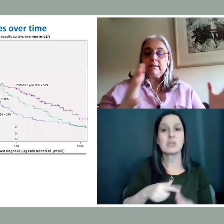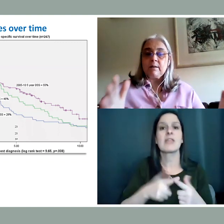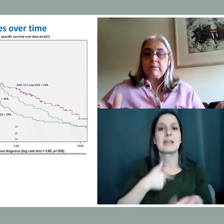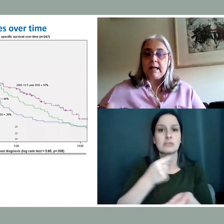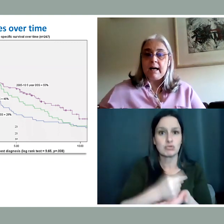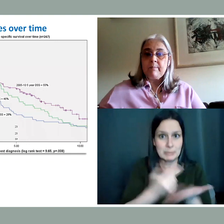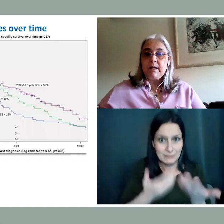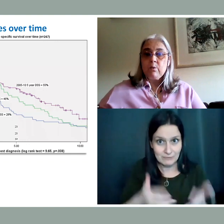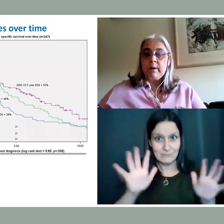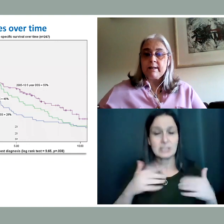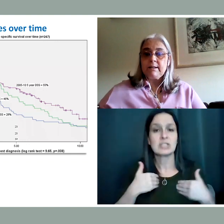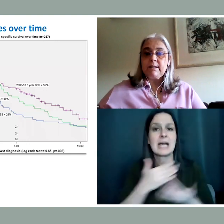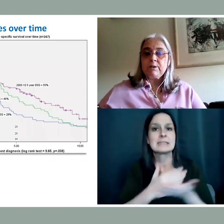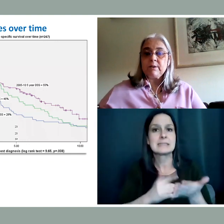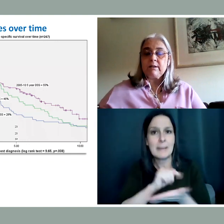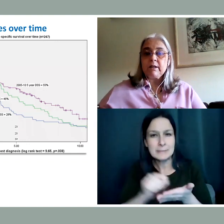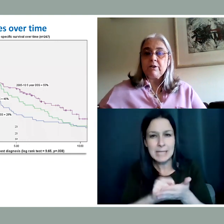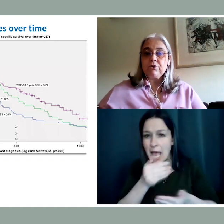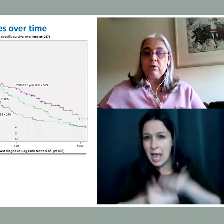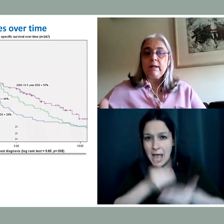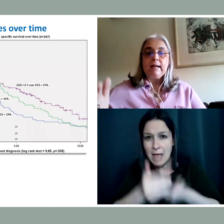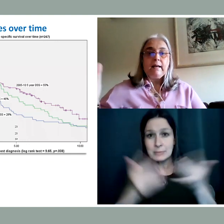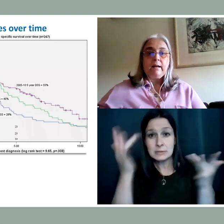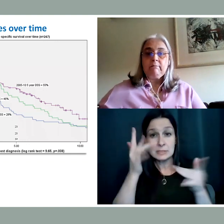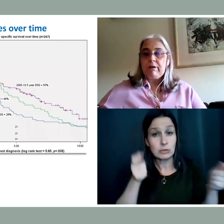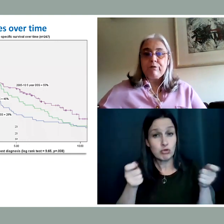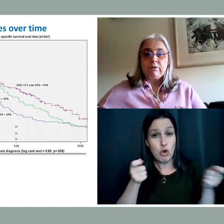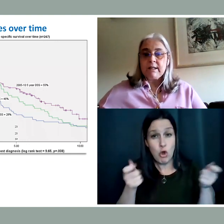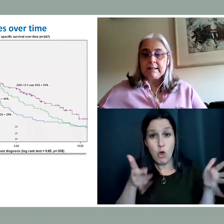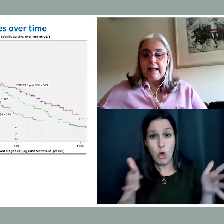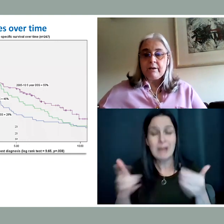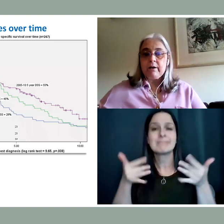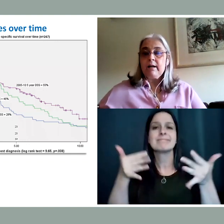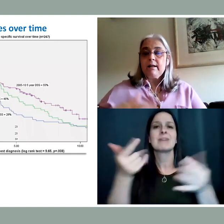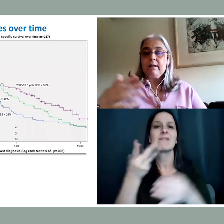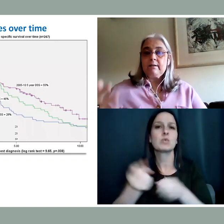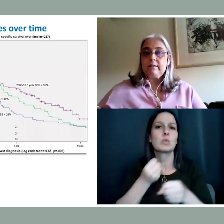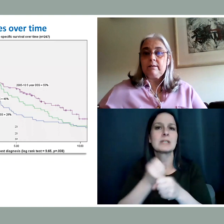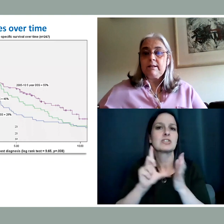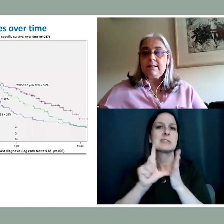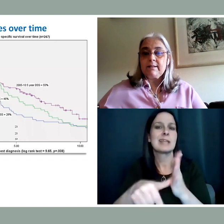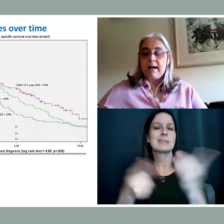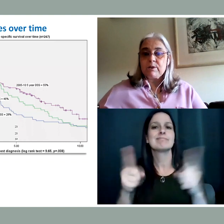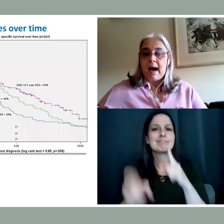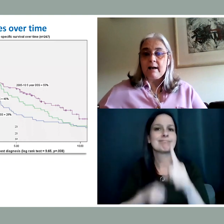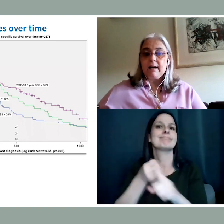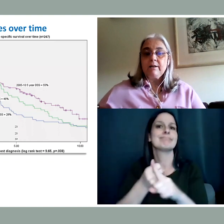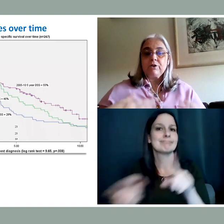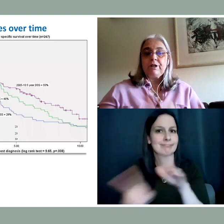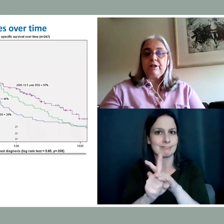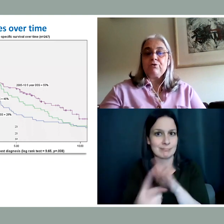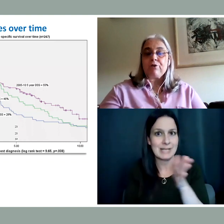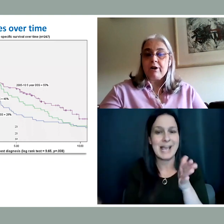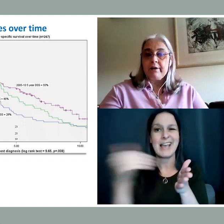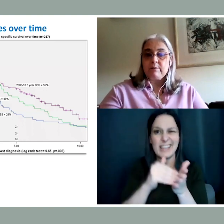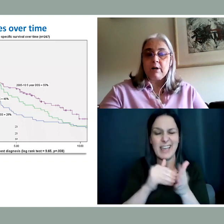you had some time where the disease was under control, and a few years later, the disease comes back. So